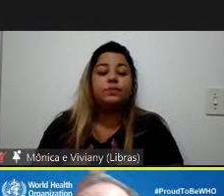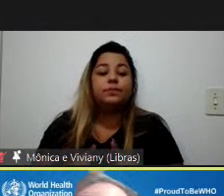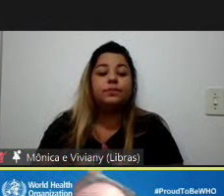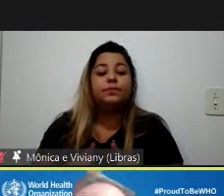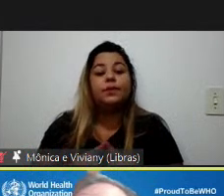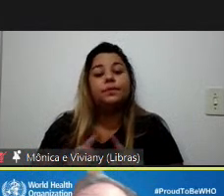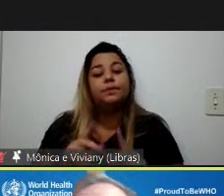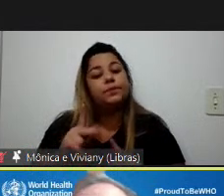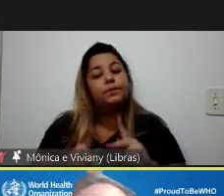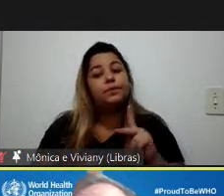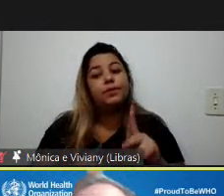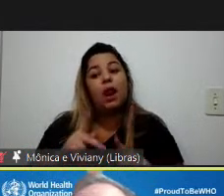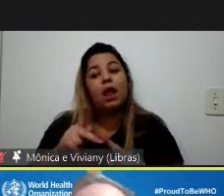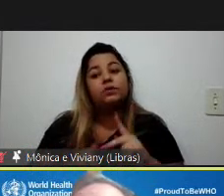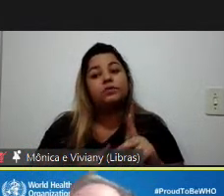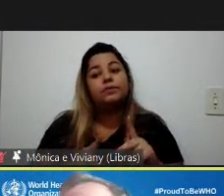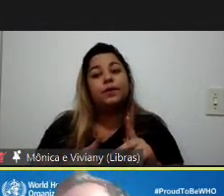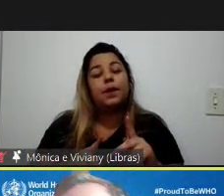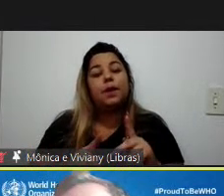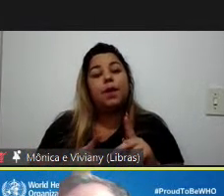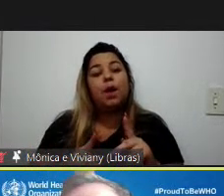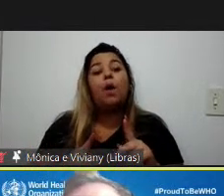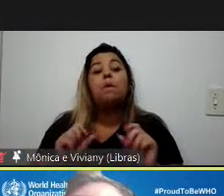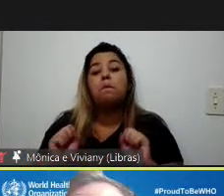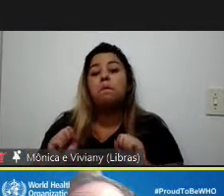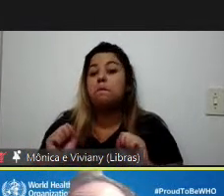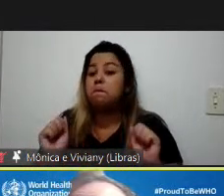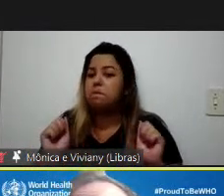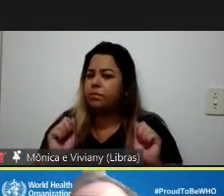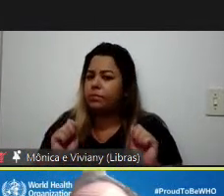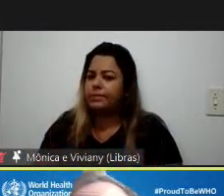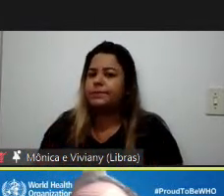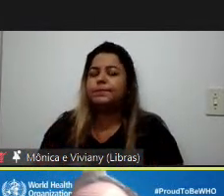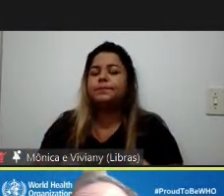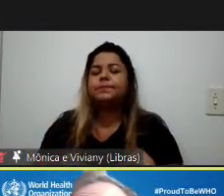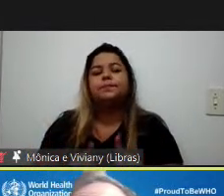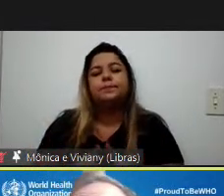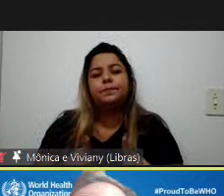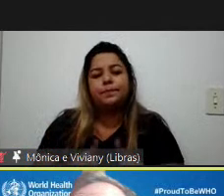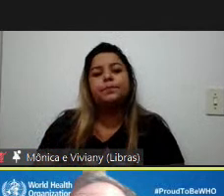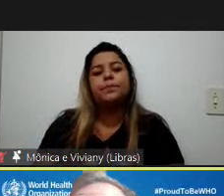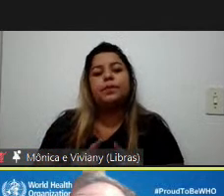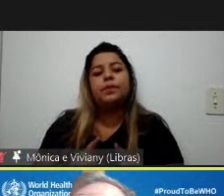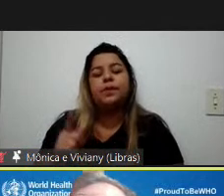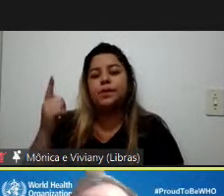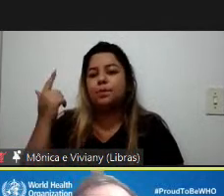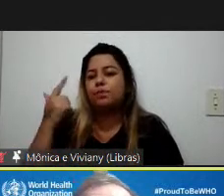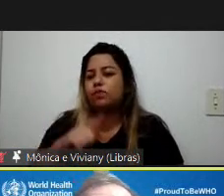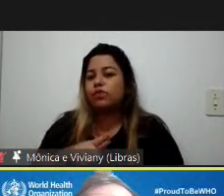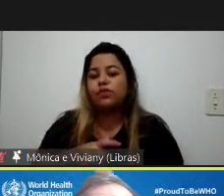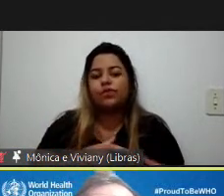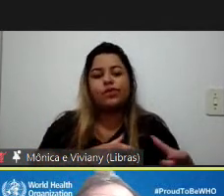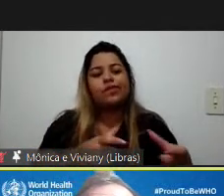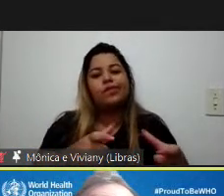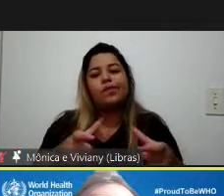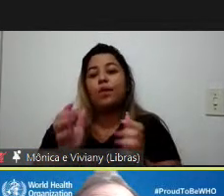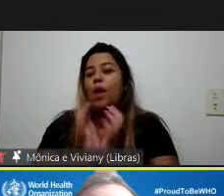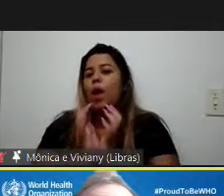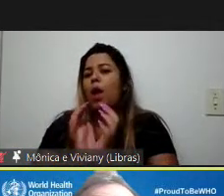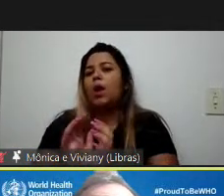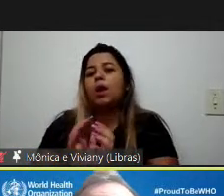also need to act through other sectors, for example, education, trade,